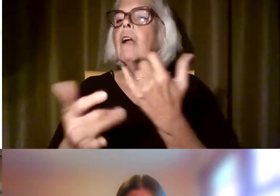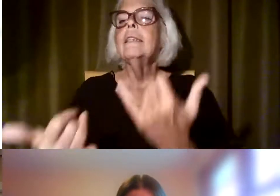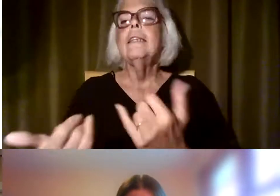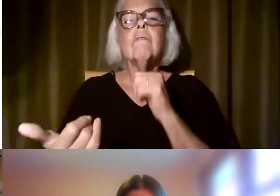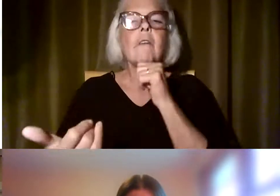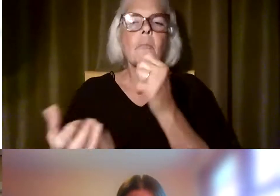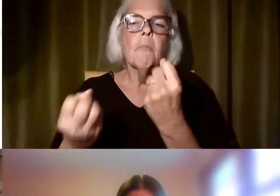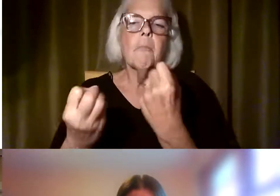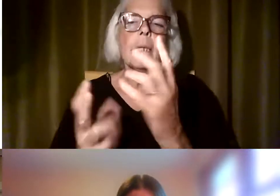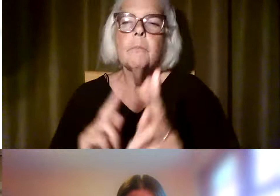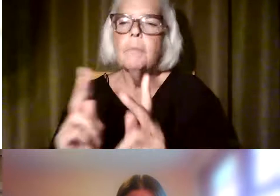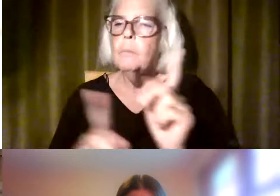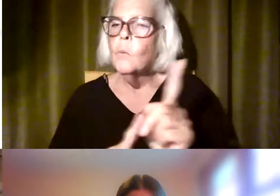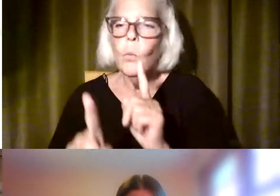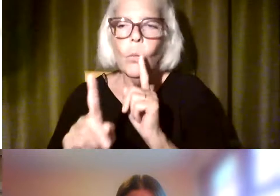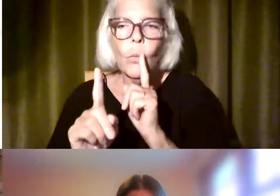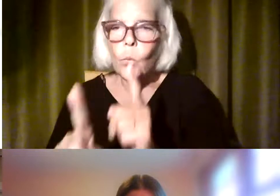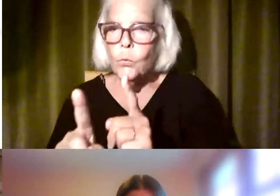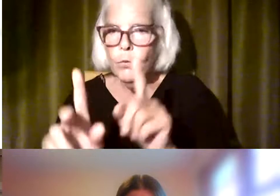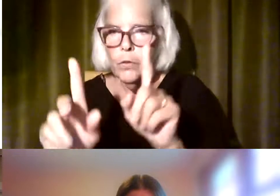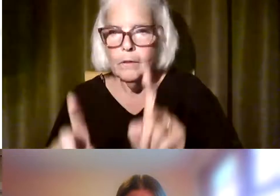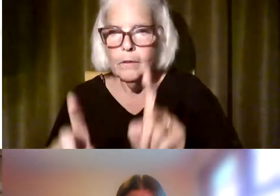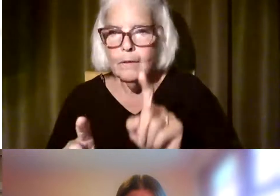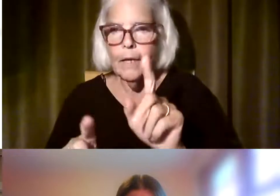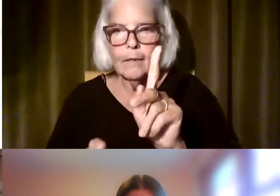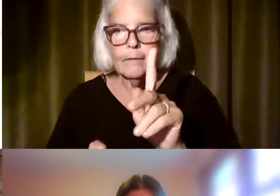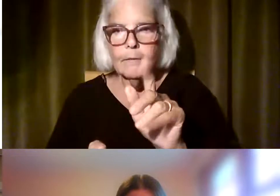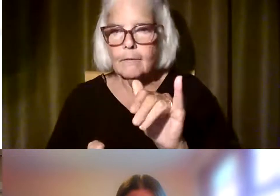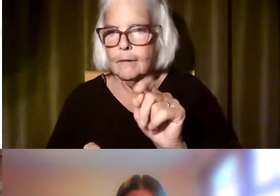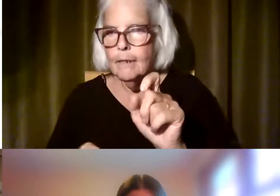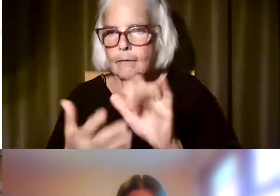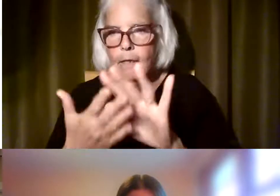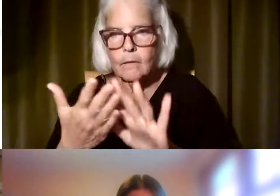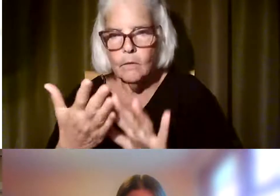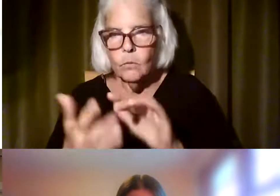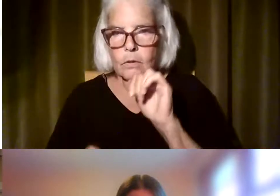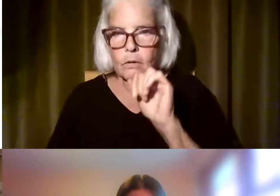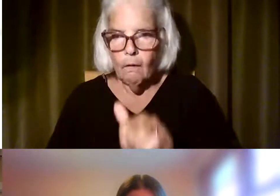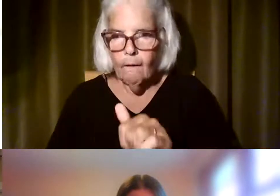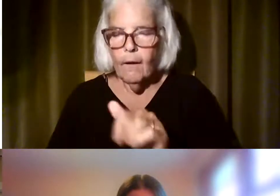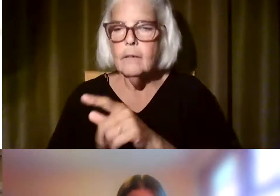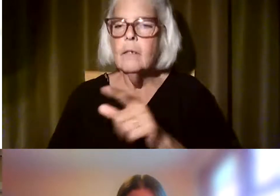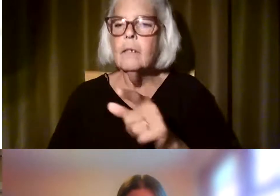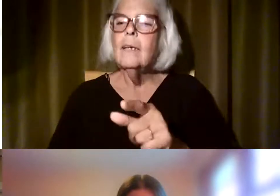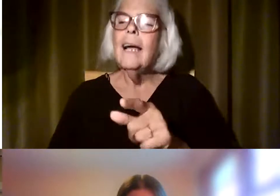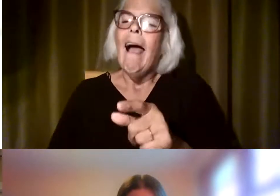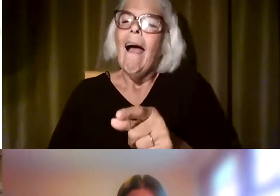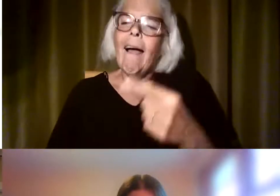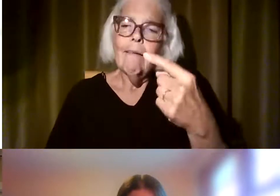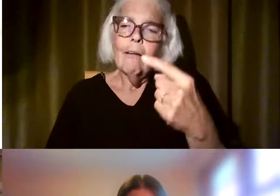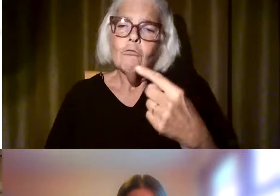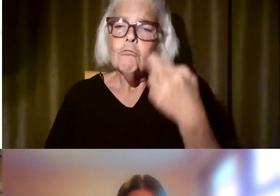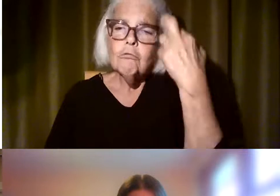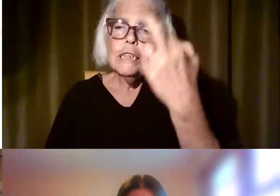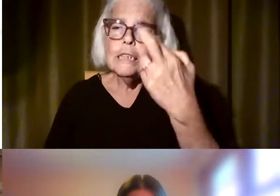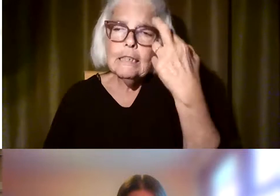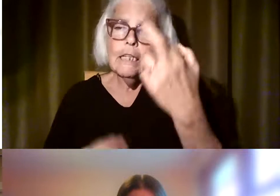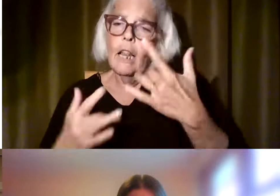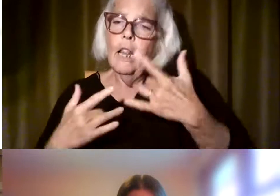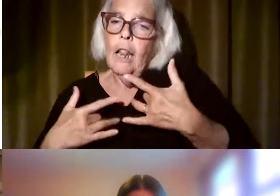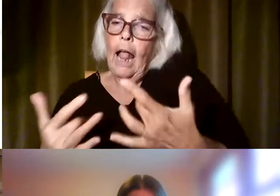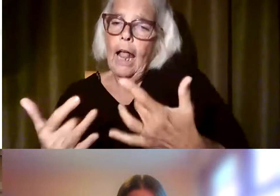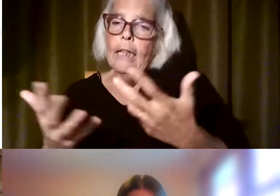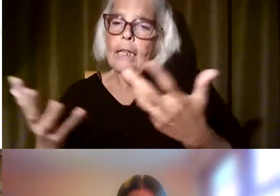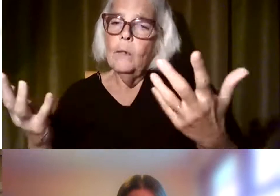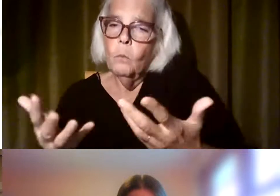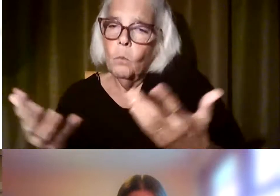of COVID community levels becoming lower in Vermont. We had our little uptick in